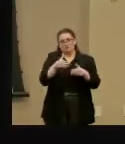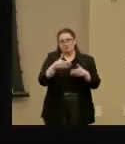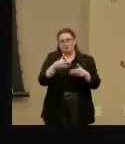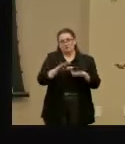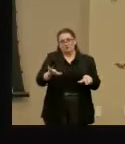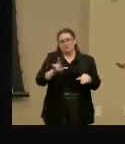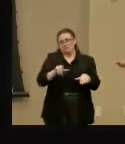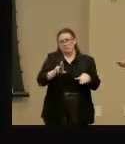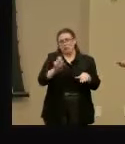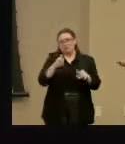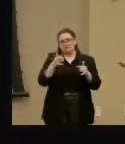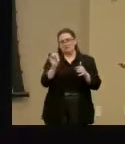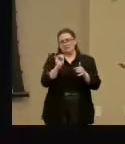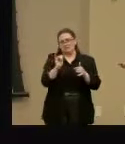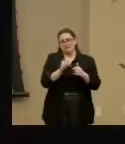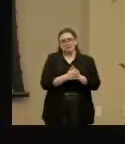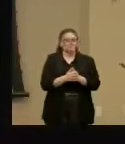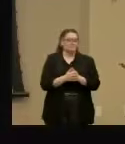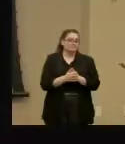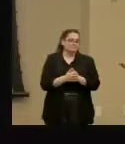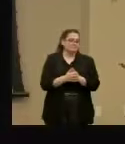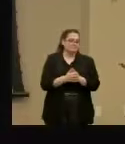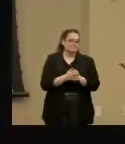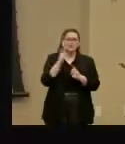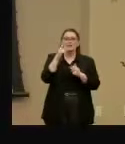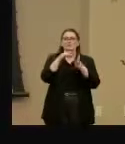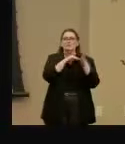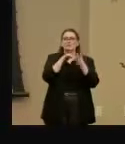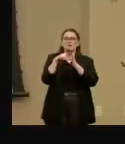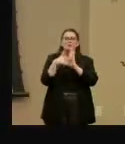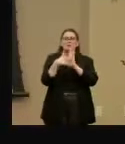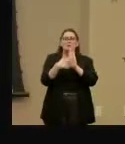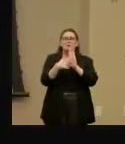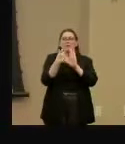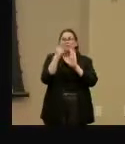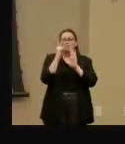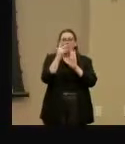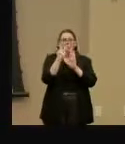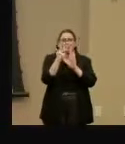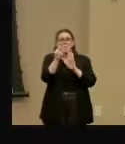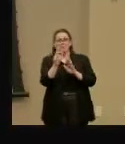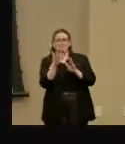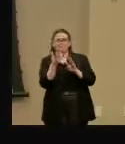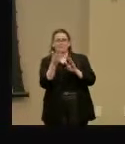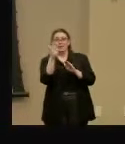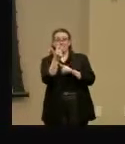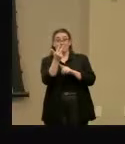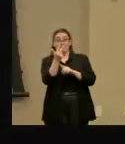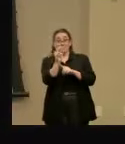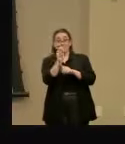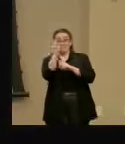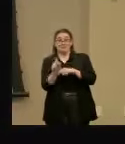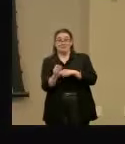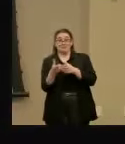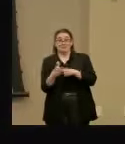The study that showed, I think the 3% chance also showed that if